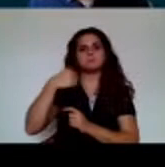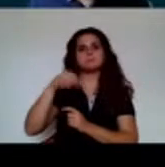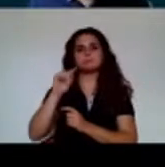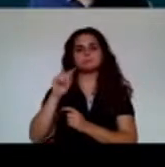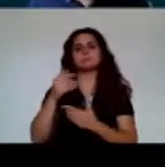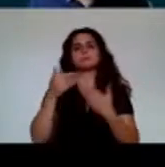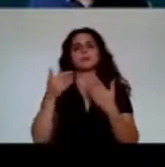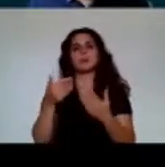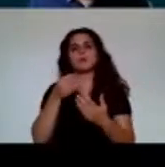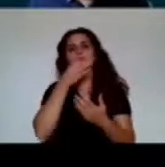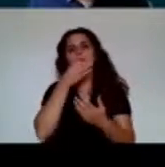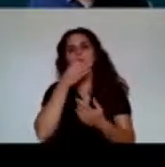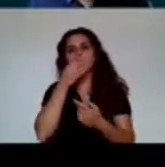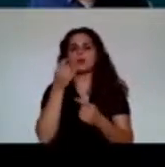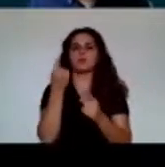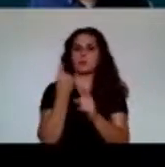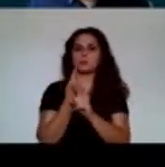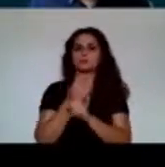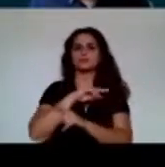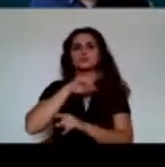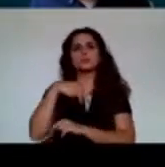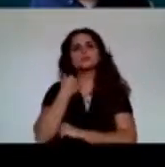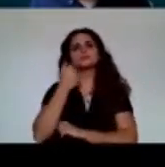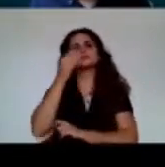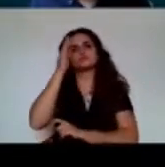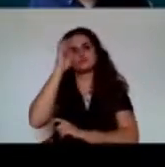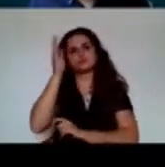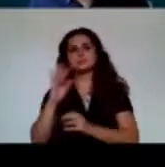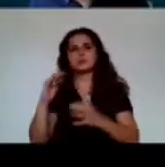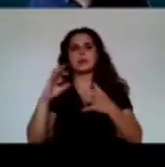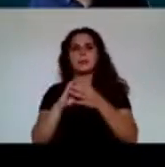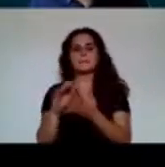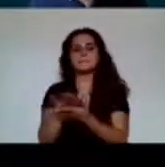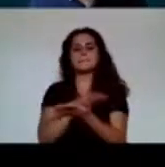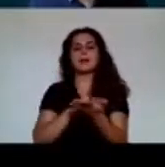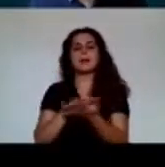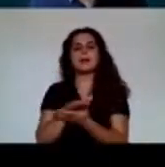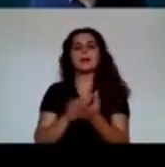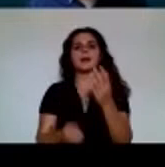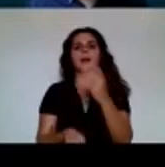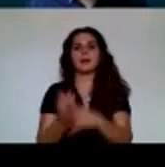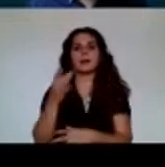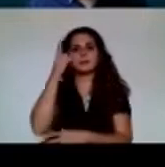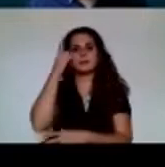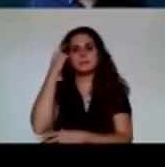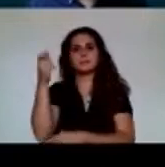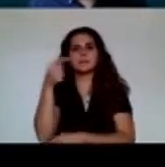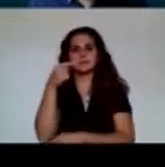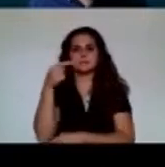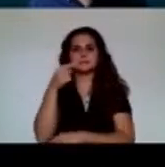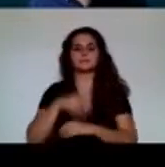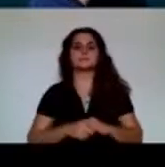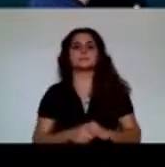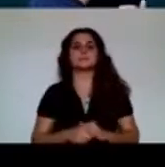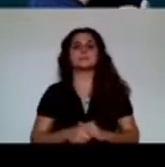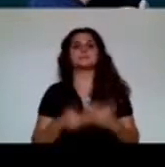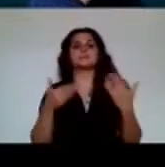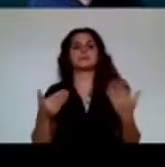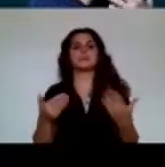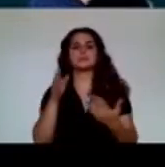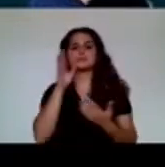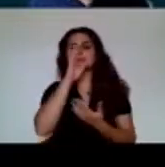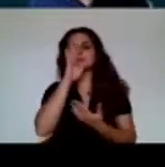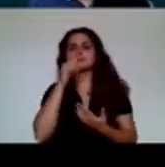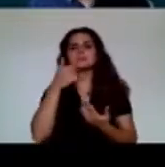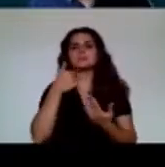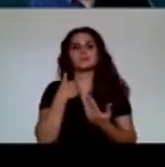briefly on what we know about the origins of these biases. So if I were